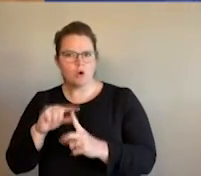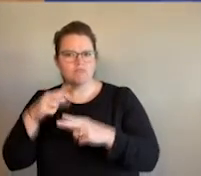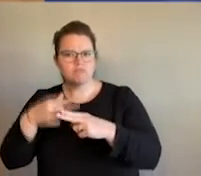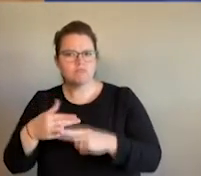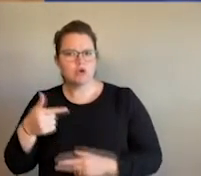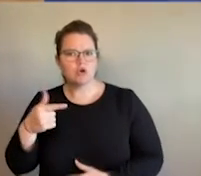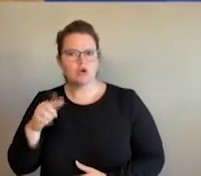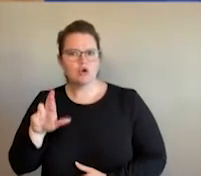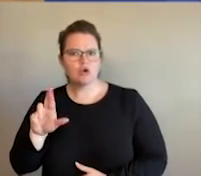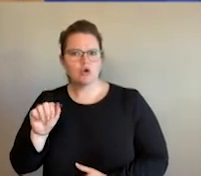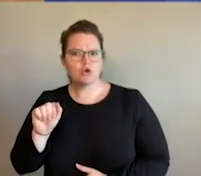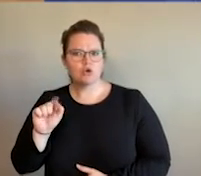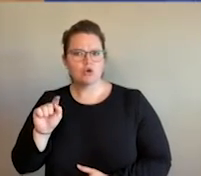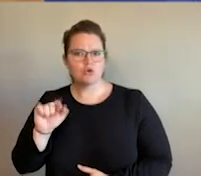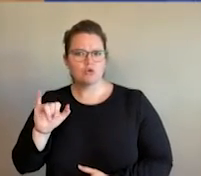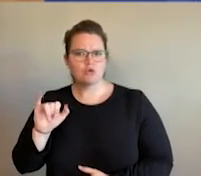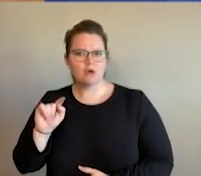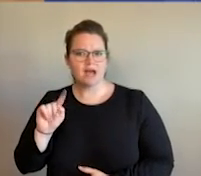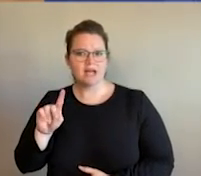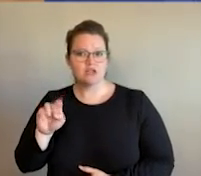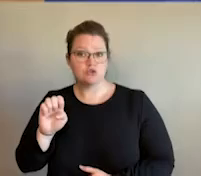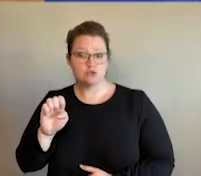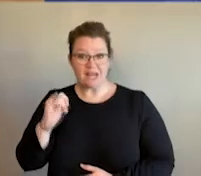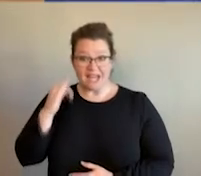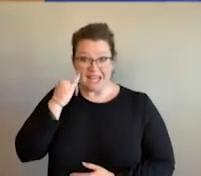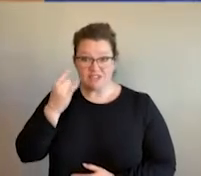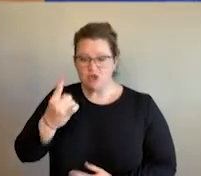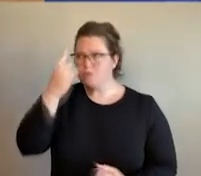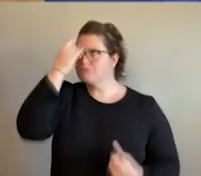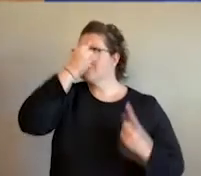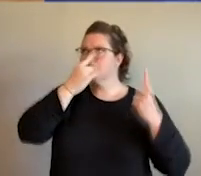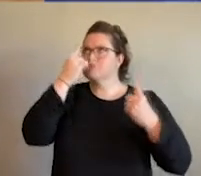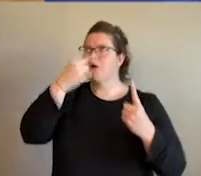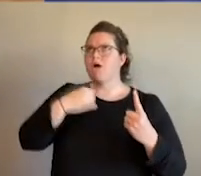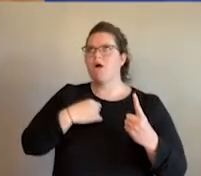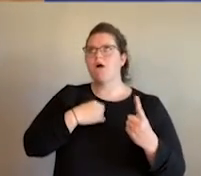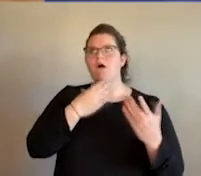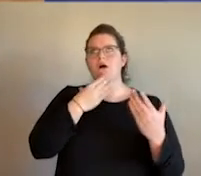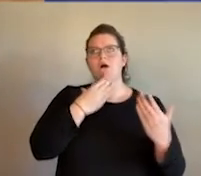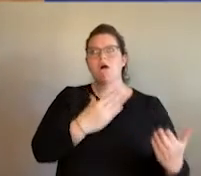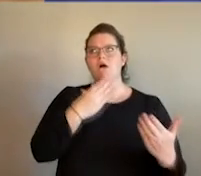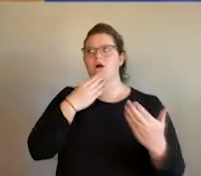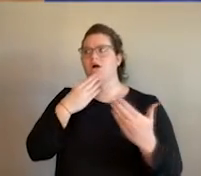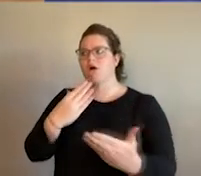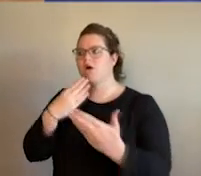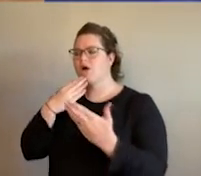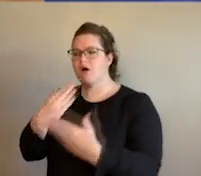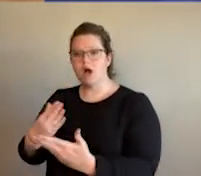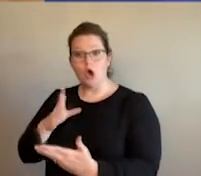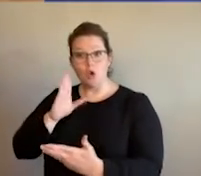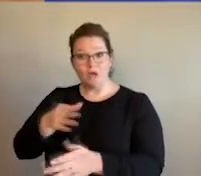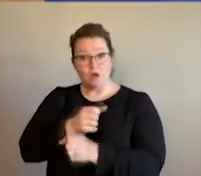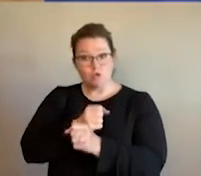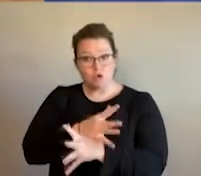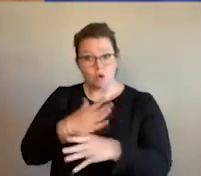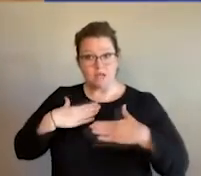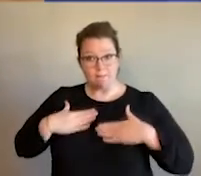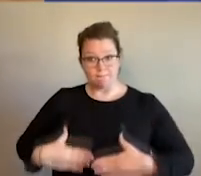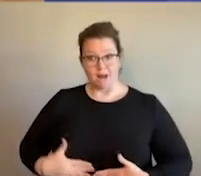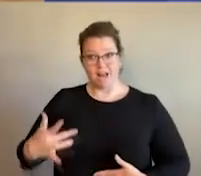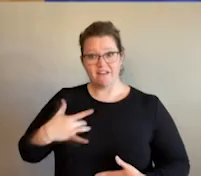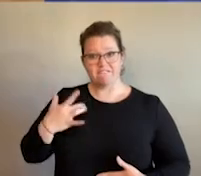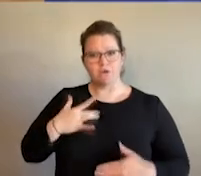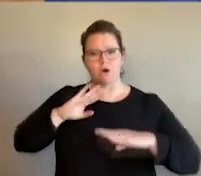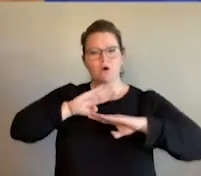helps us to feel calmer in our bodies? And that's why I actually invited one of